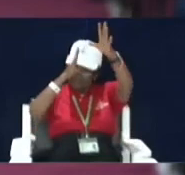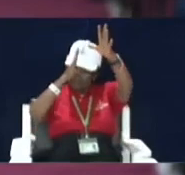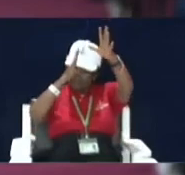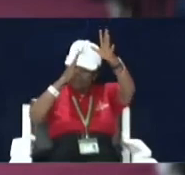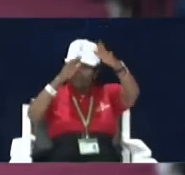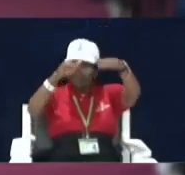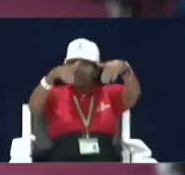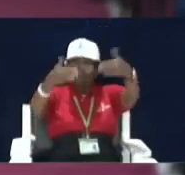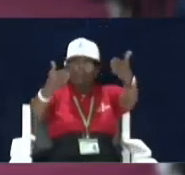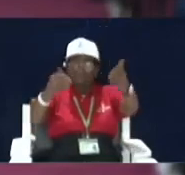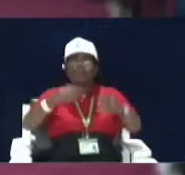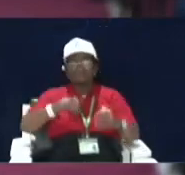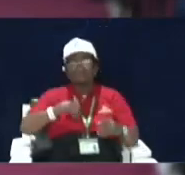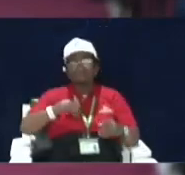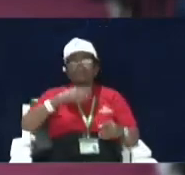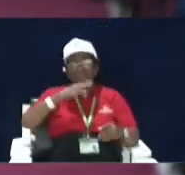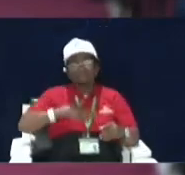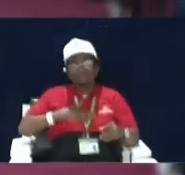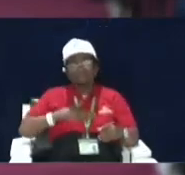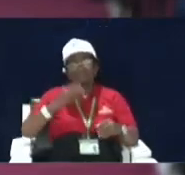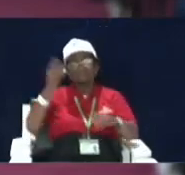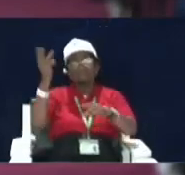breakthroughs.